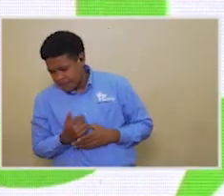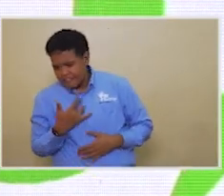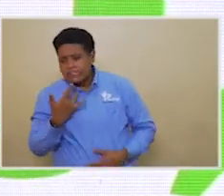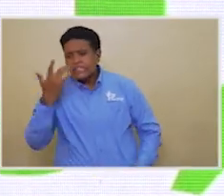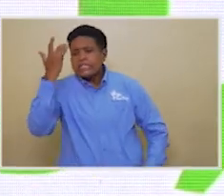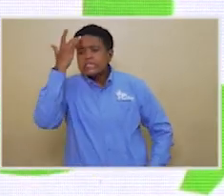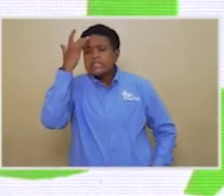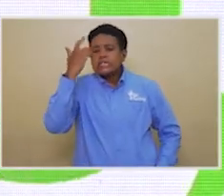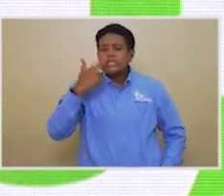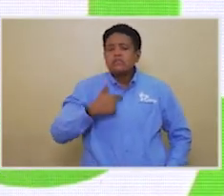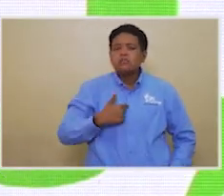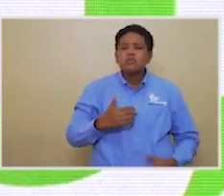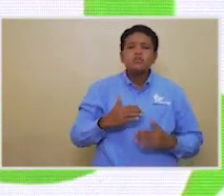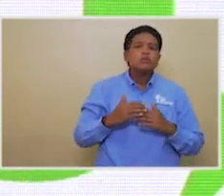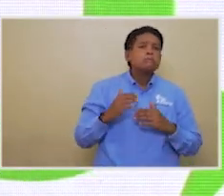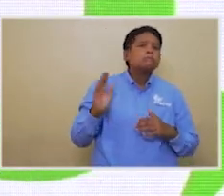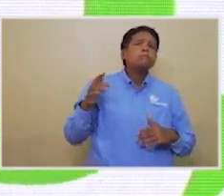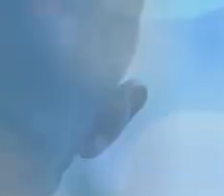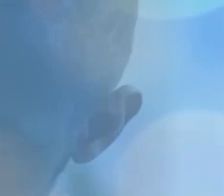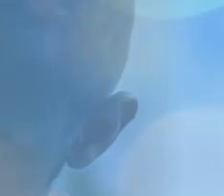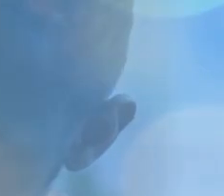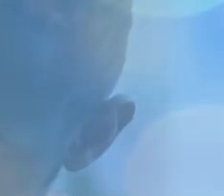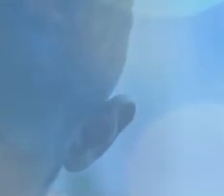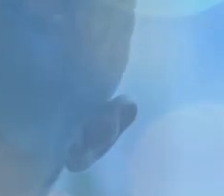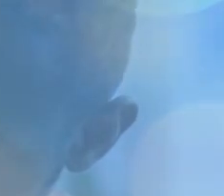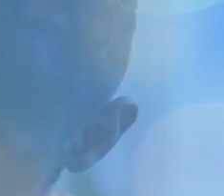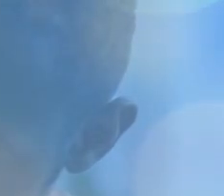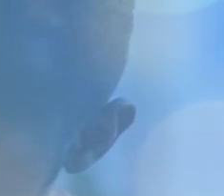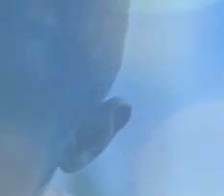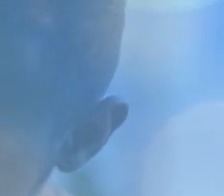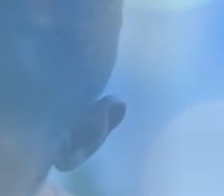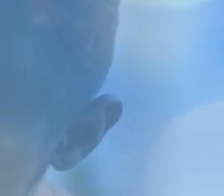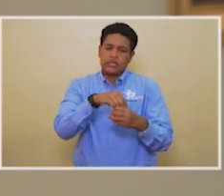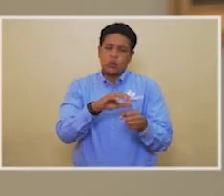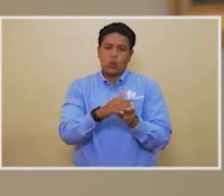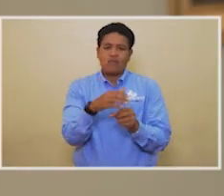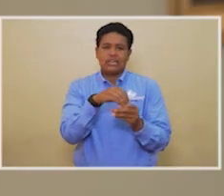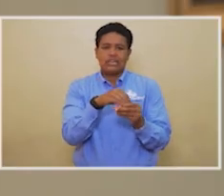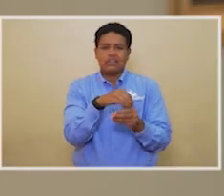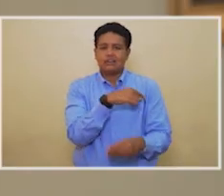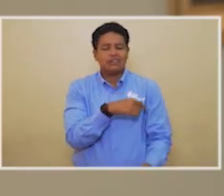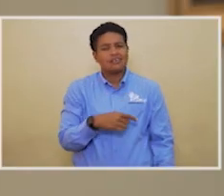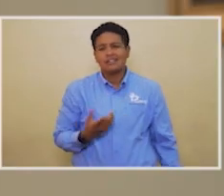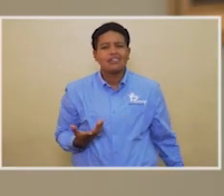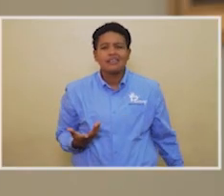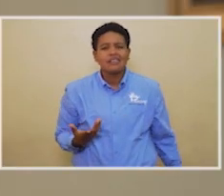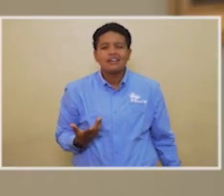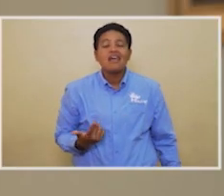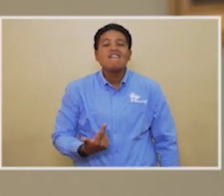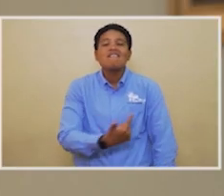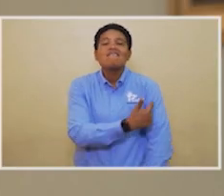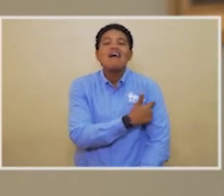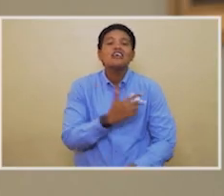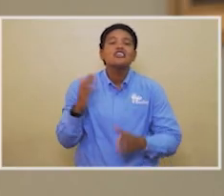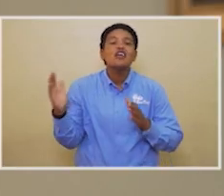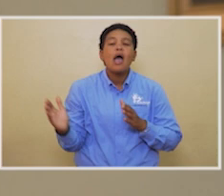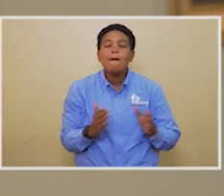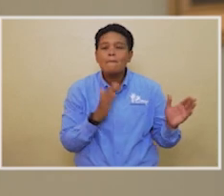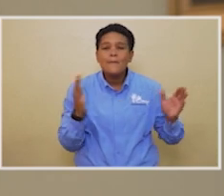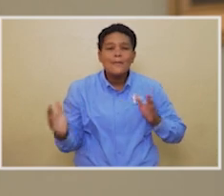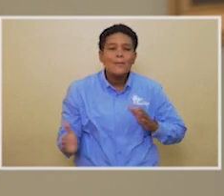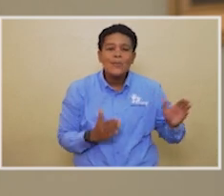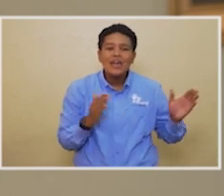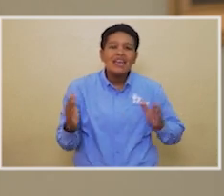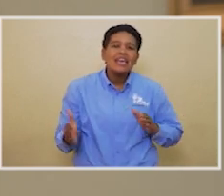too sick to take it, get your doctor's advice. Is the vaccine the virus? The vaccine is prepared in a way that